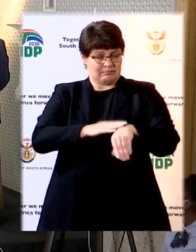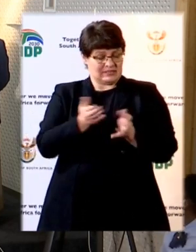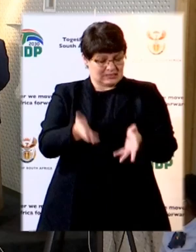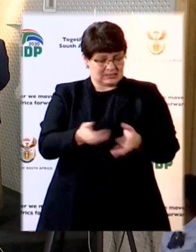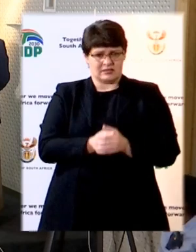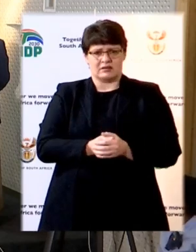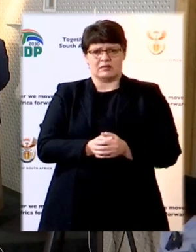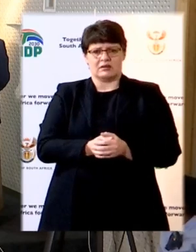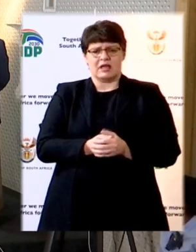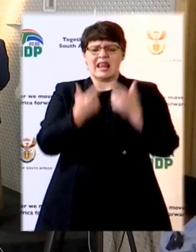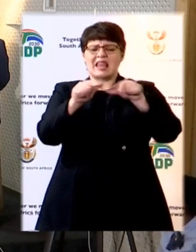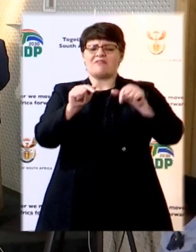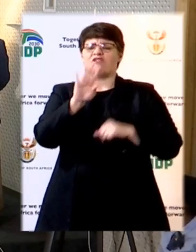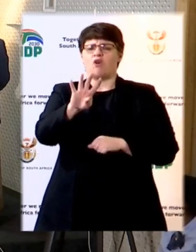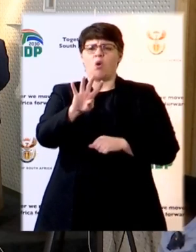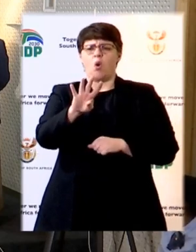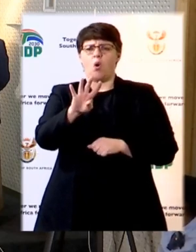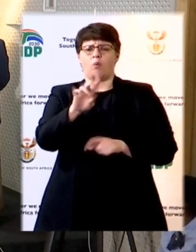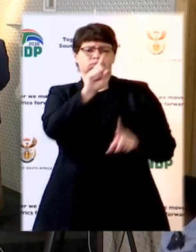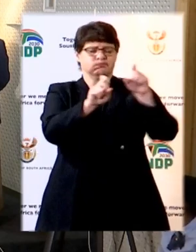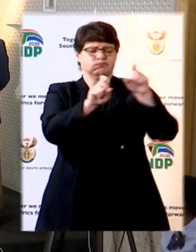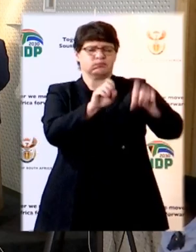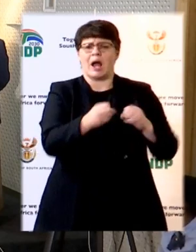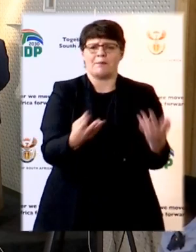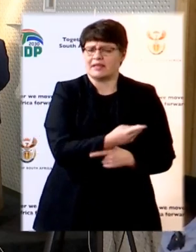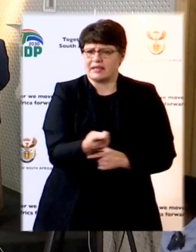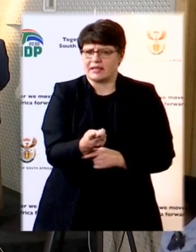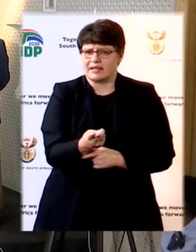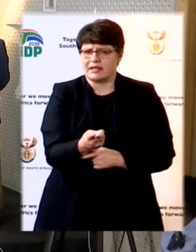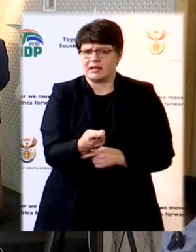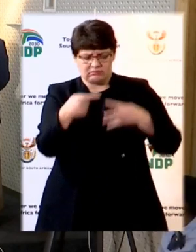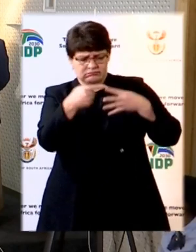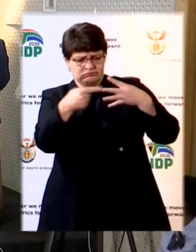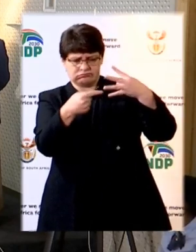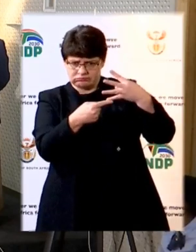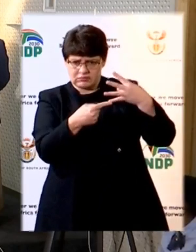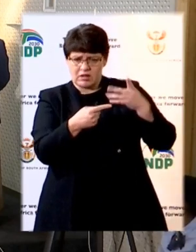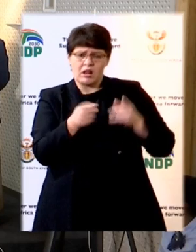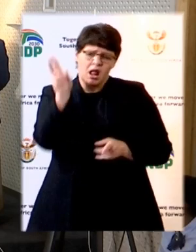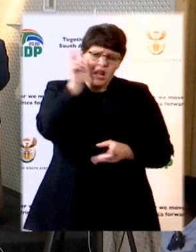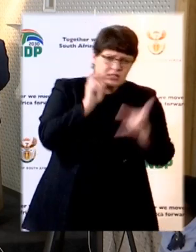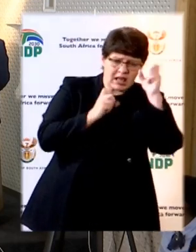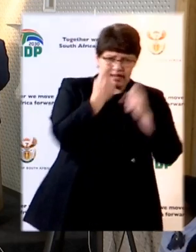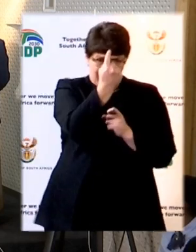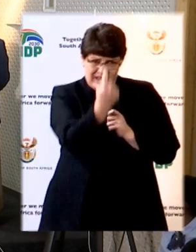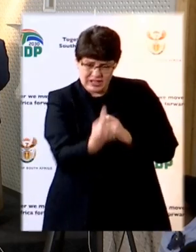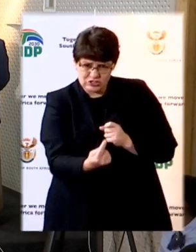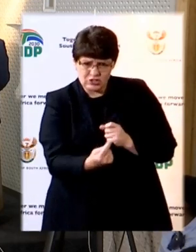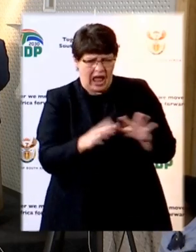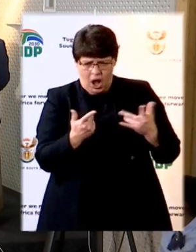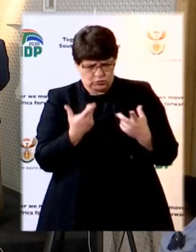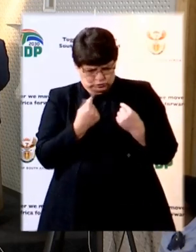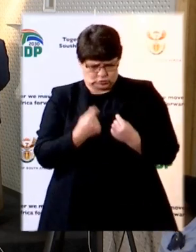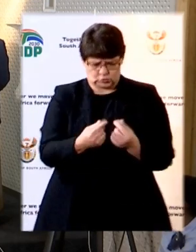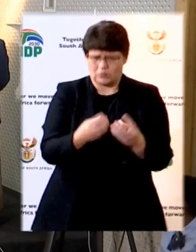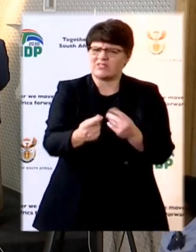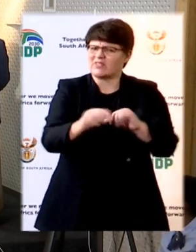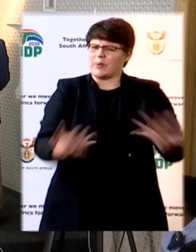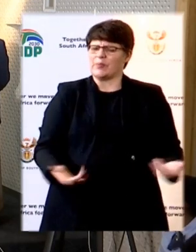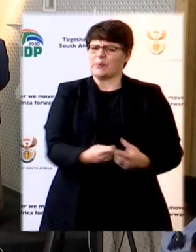in relation to these level 4 regulations, and does government go through each one of them? How is this done in such a short space of